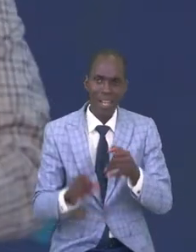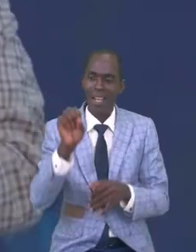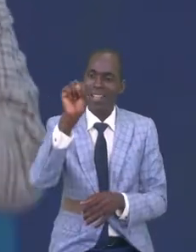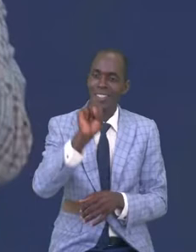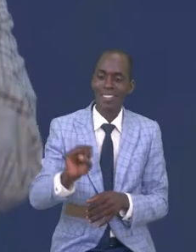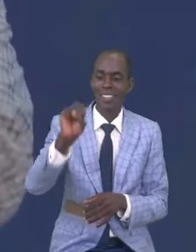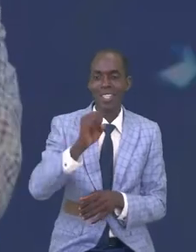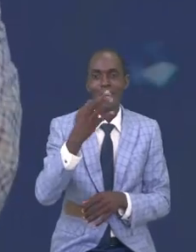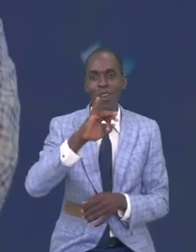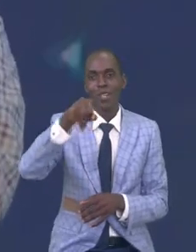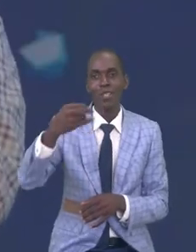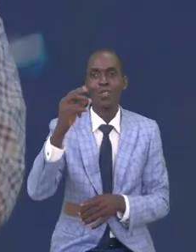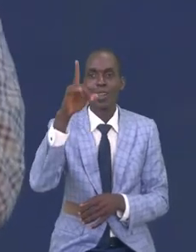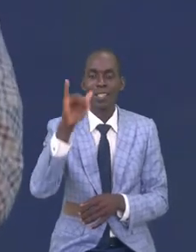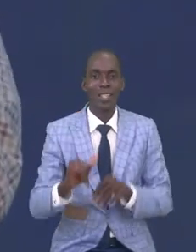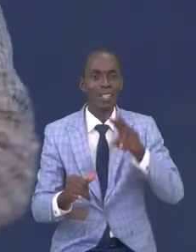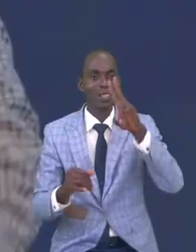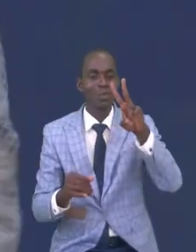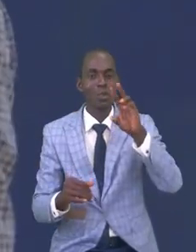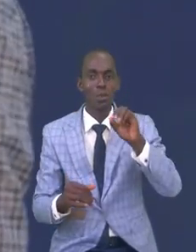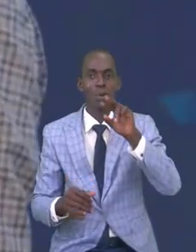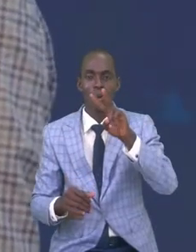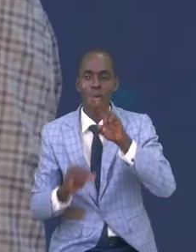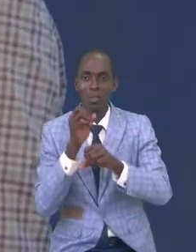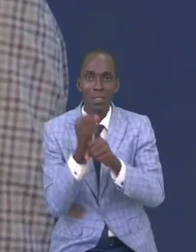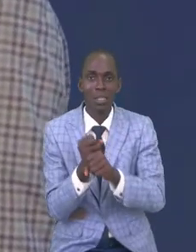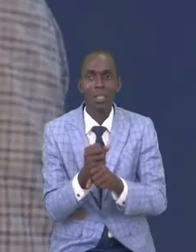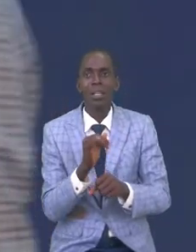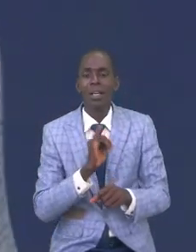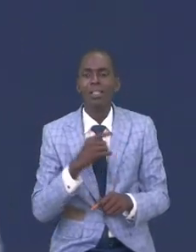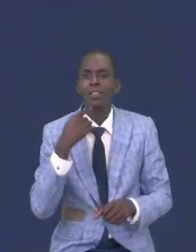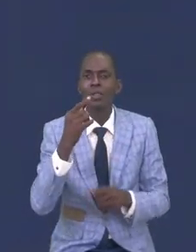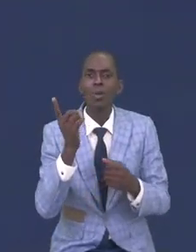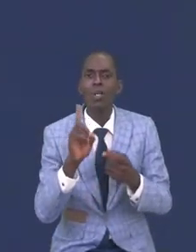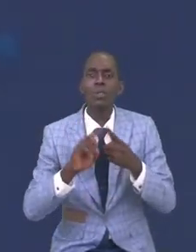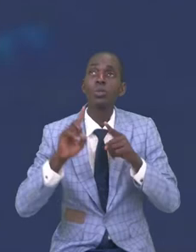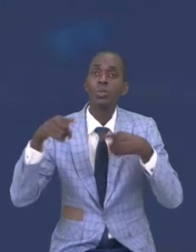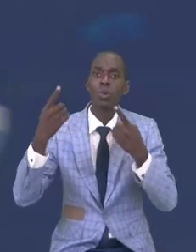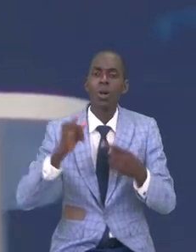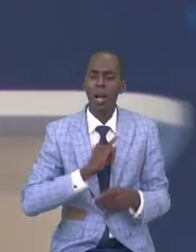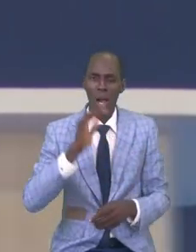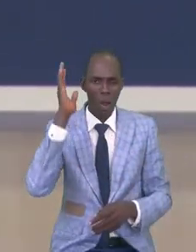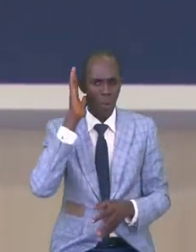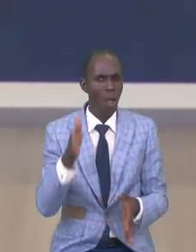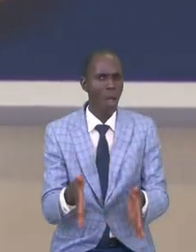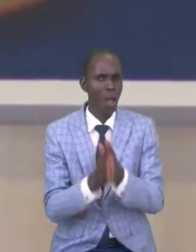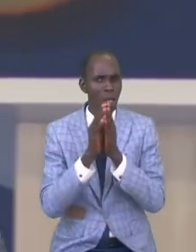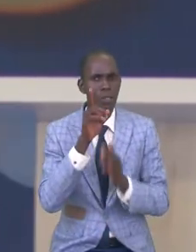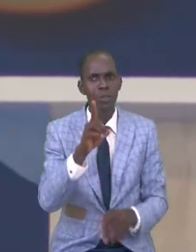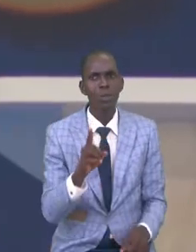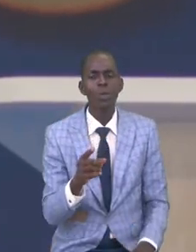July 2022. And he told you the direction to go. I will ask you,